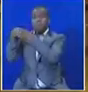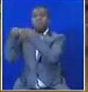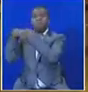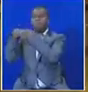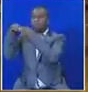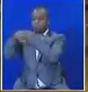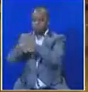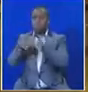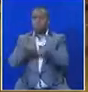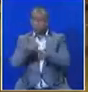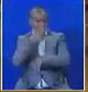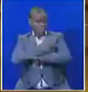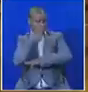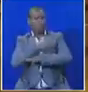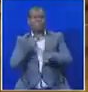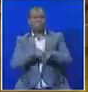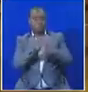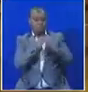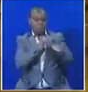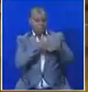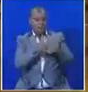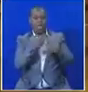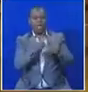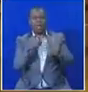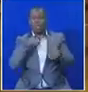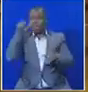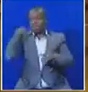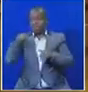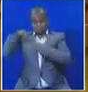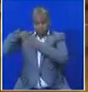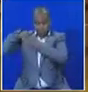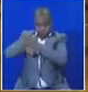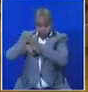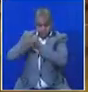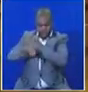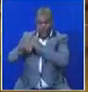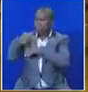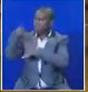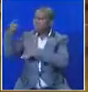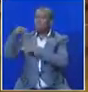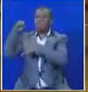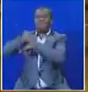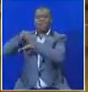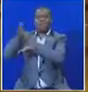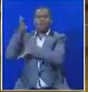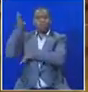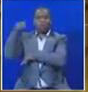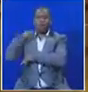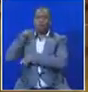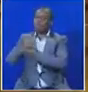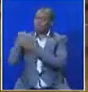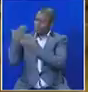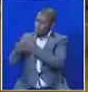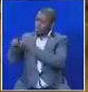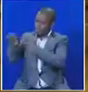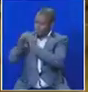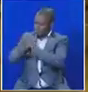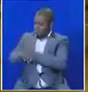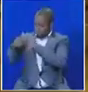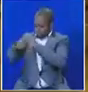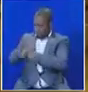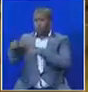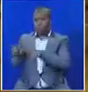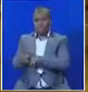are protected so that those who seek to make a life in our country can do so with the correct processes and procedure. But if we want to really solve the